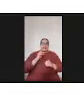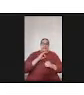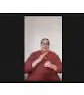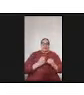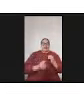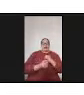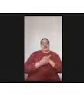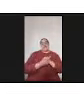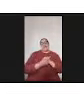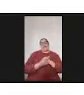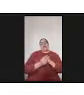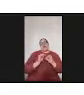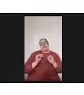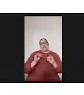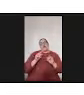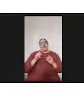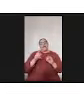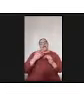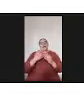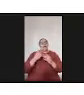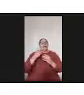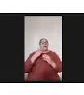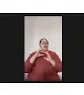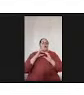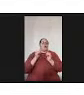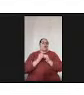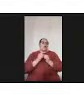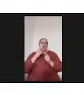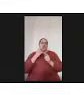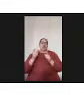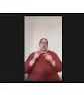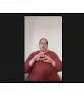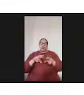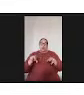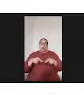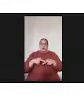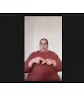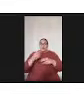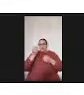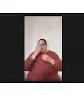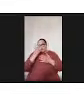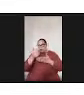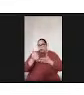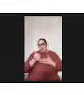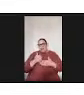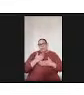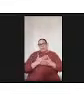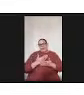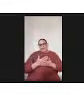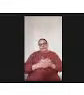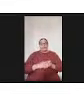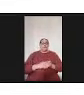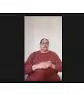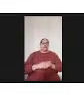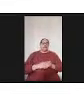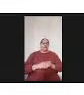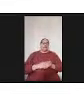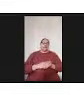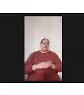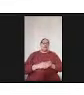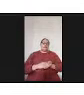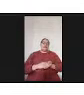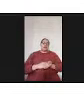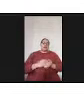emergency? Where are they able to communicate with the control room, ask for assistance? Occupant protection,